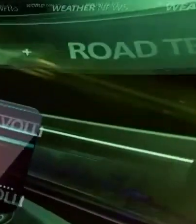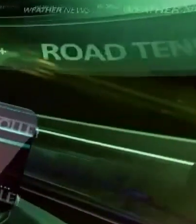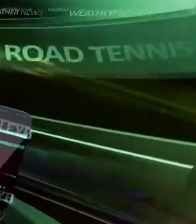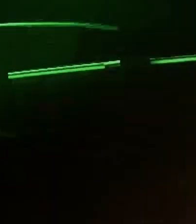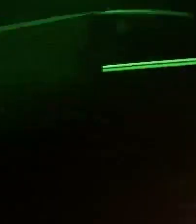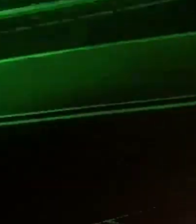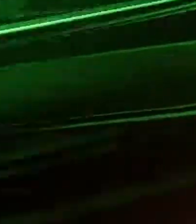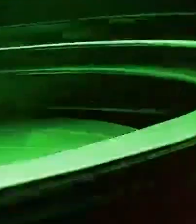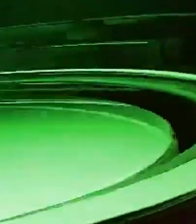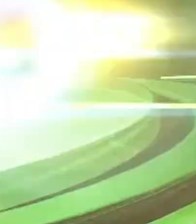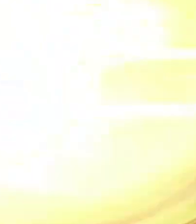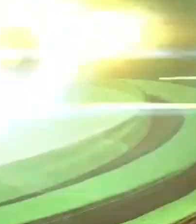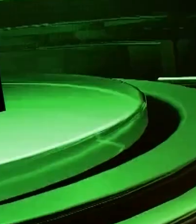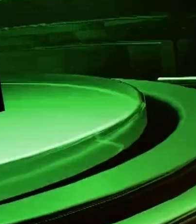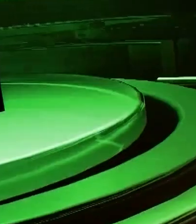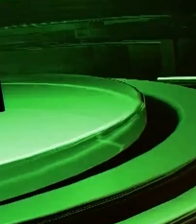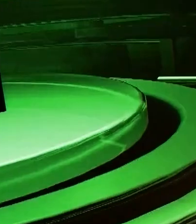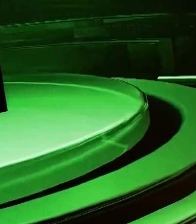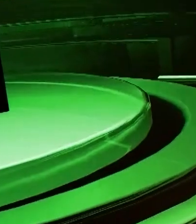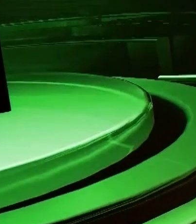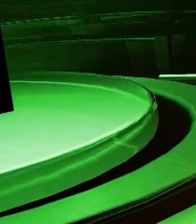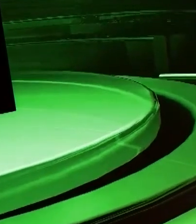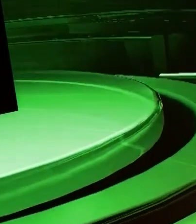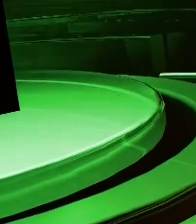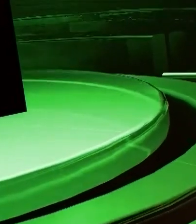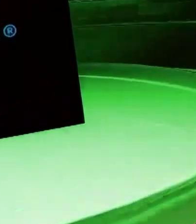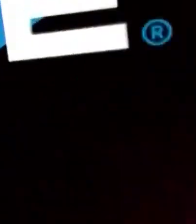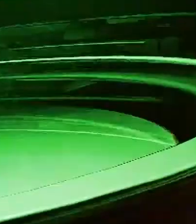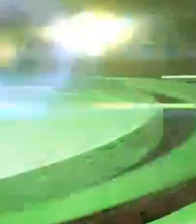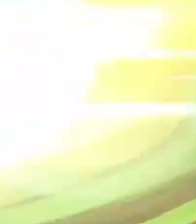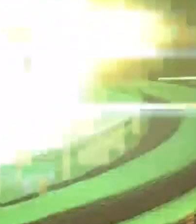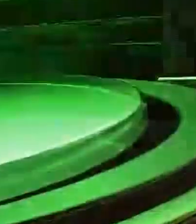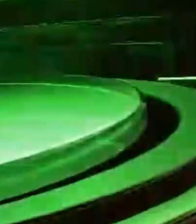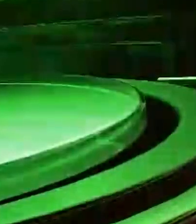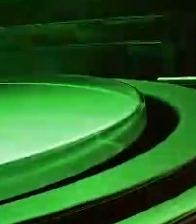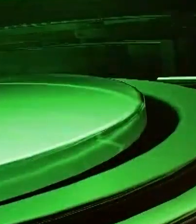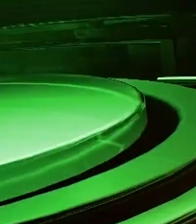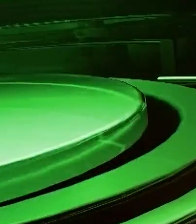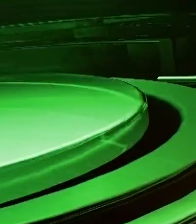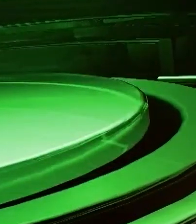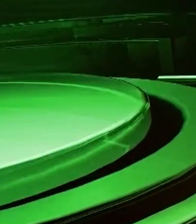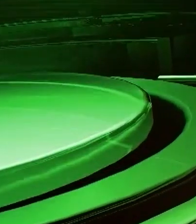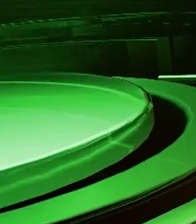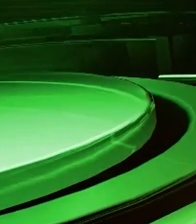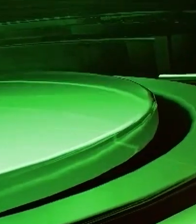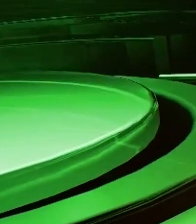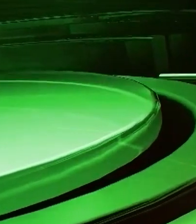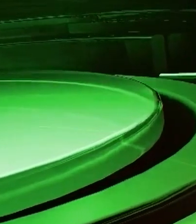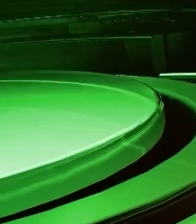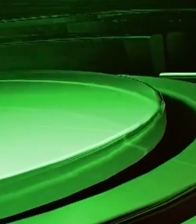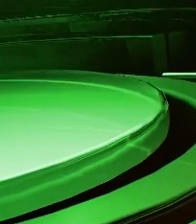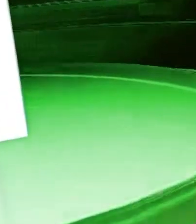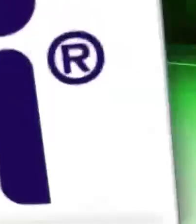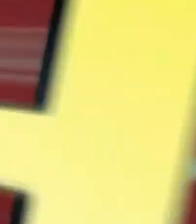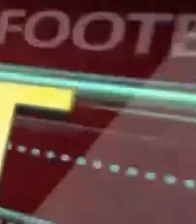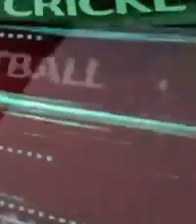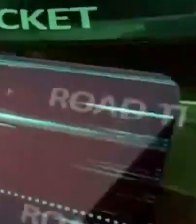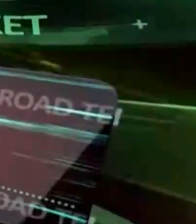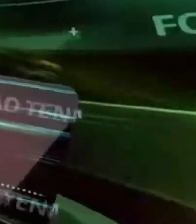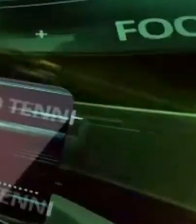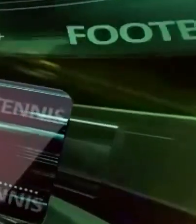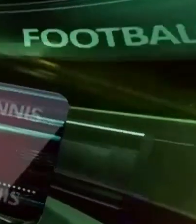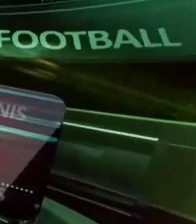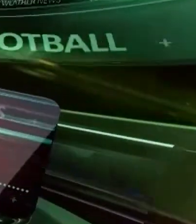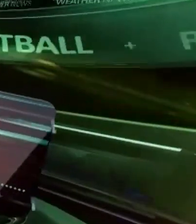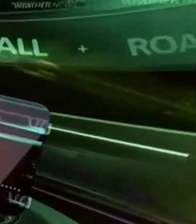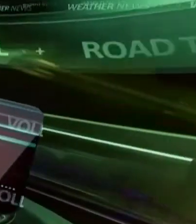Sports Night is brought to you by Powerade. Pause is power. And the Sunny. Live life the sunny after.